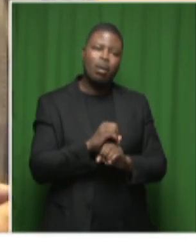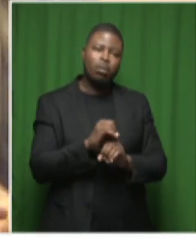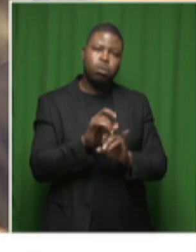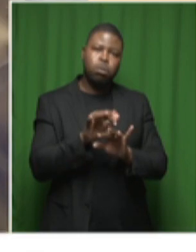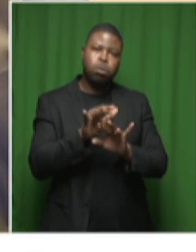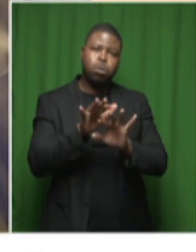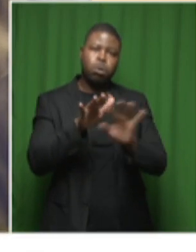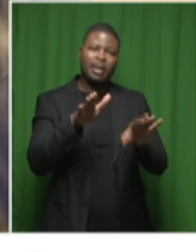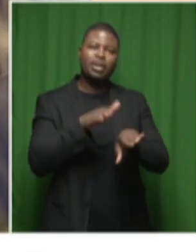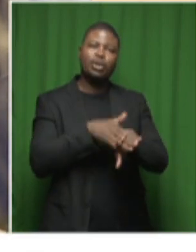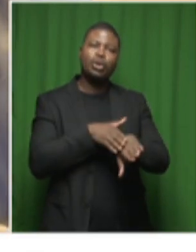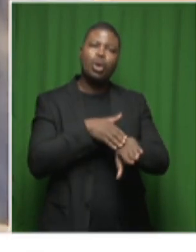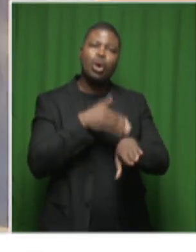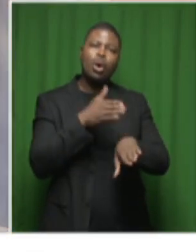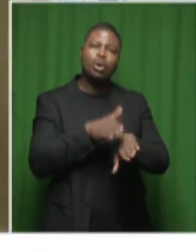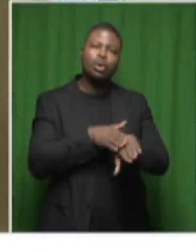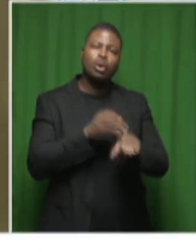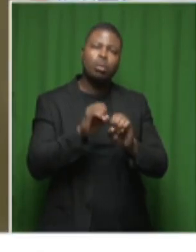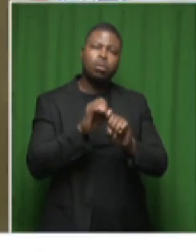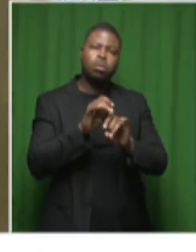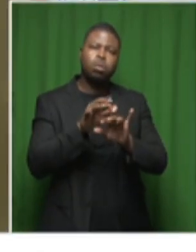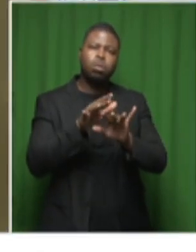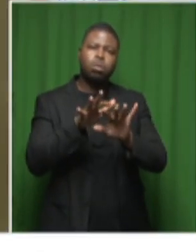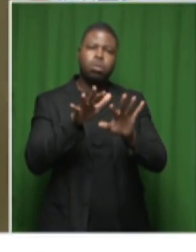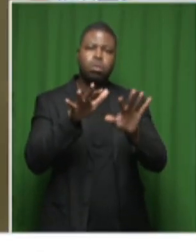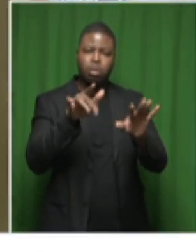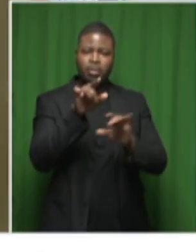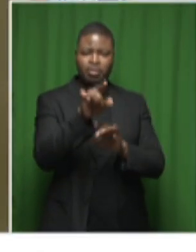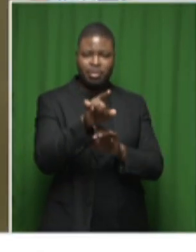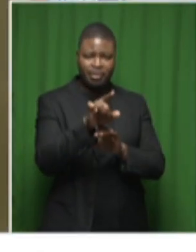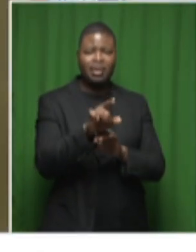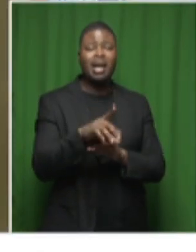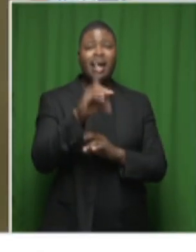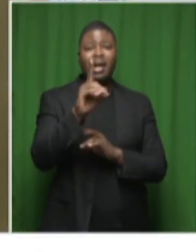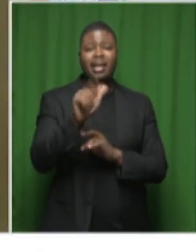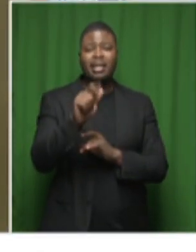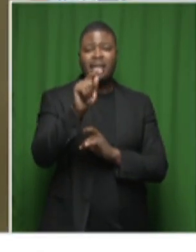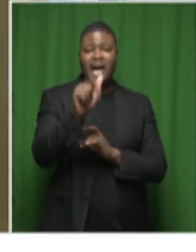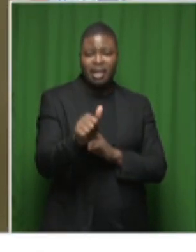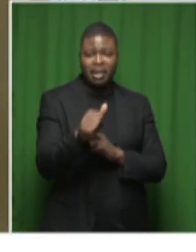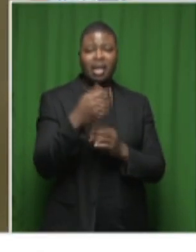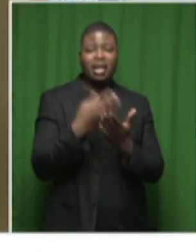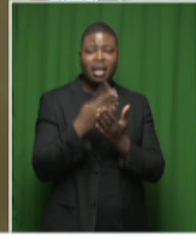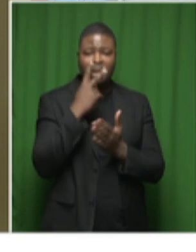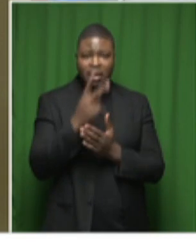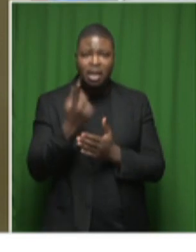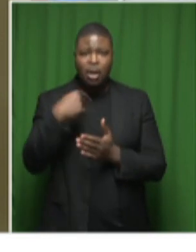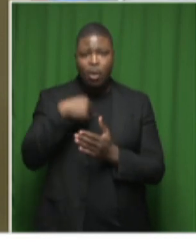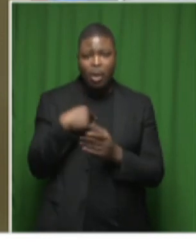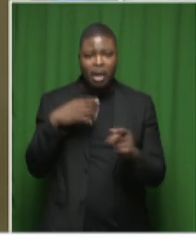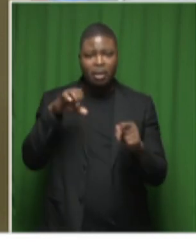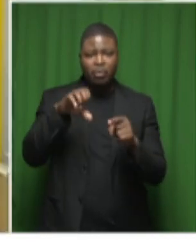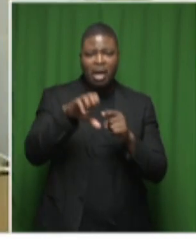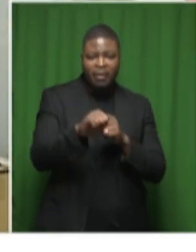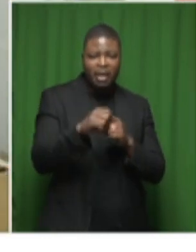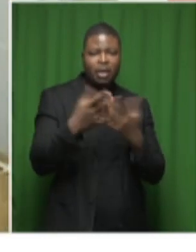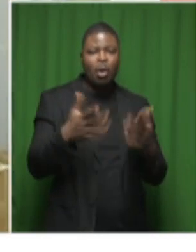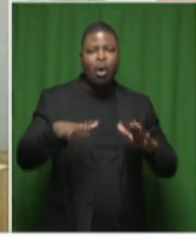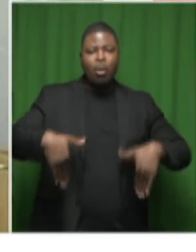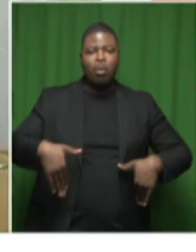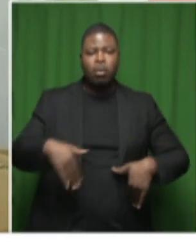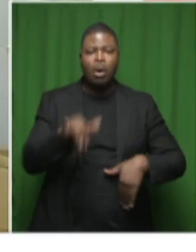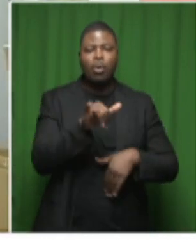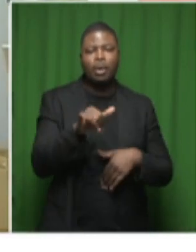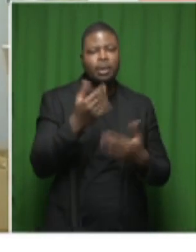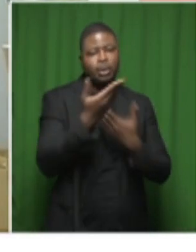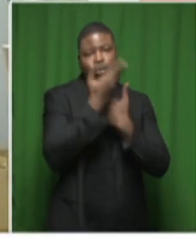out. So it takes time, therefore, to develop data to see whether we are recovering. So as you know, we're sort of just over the hump of the